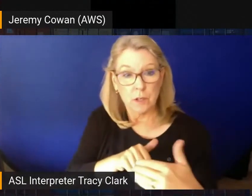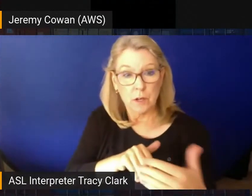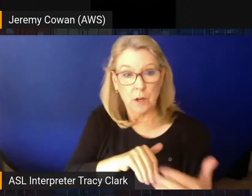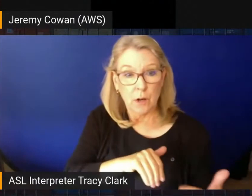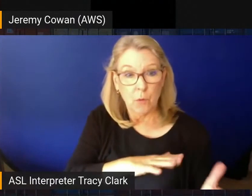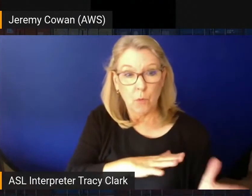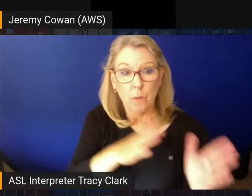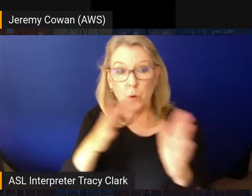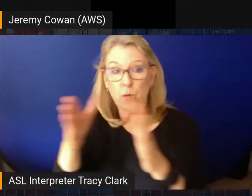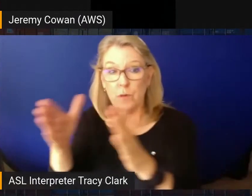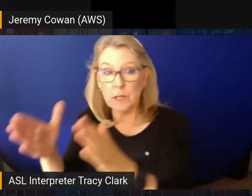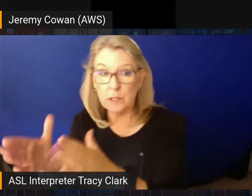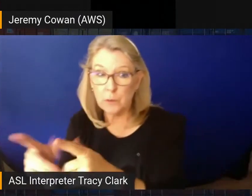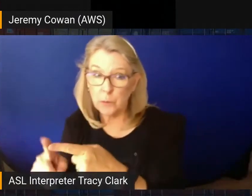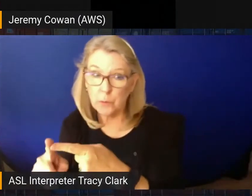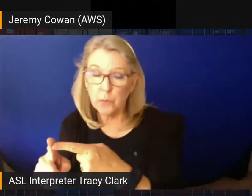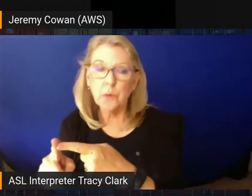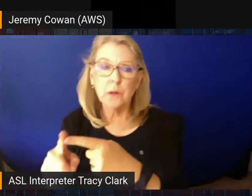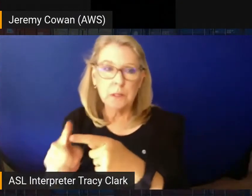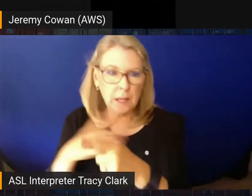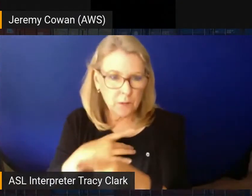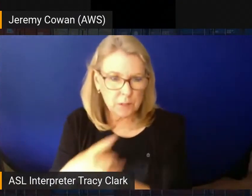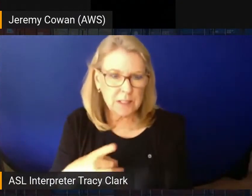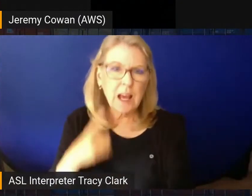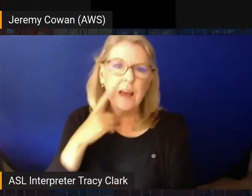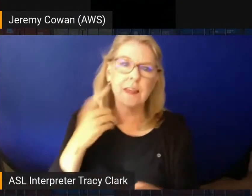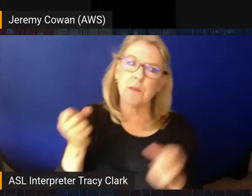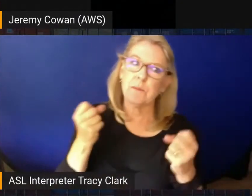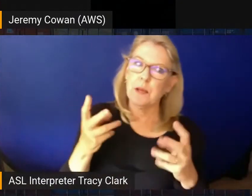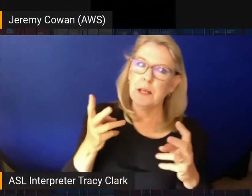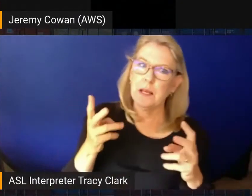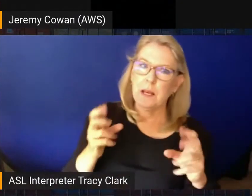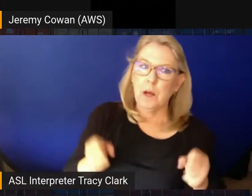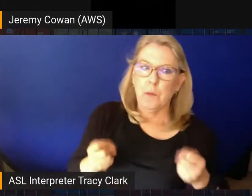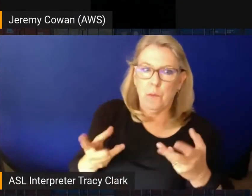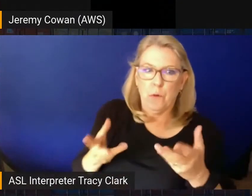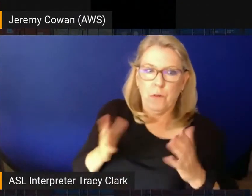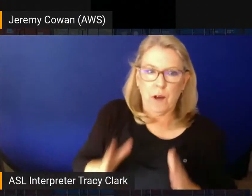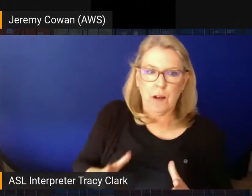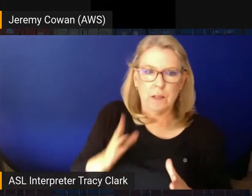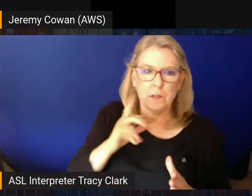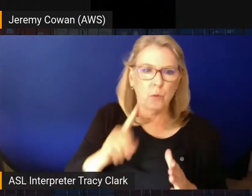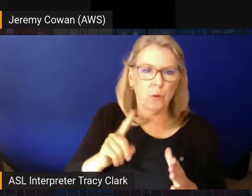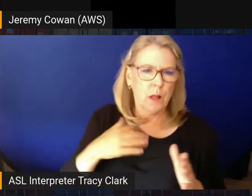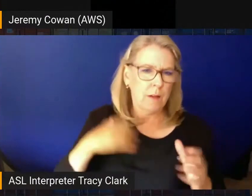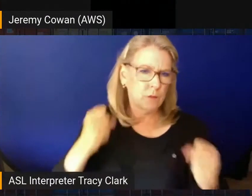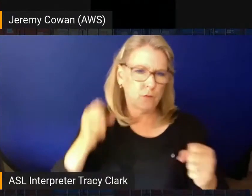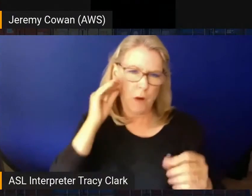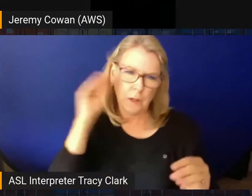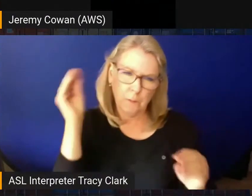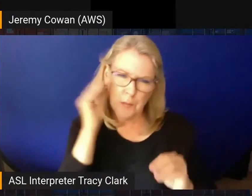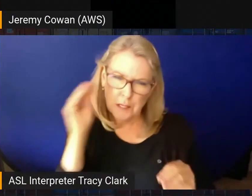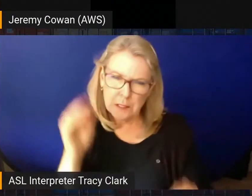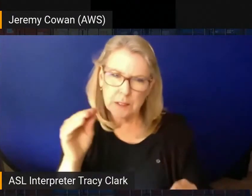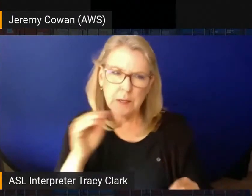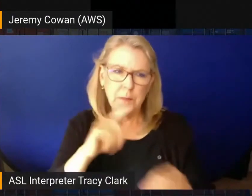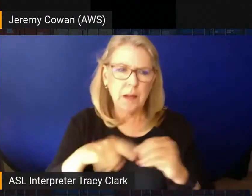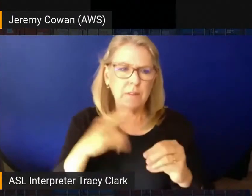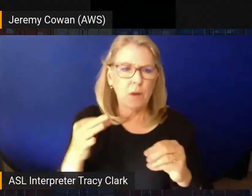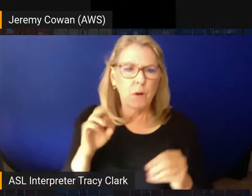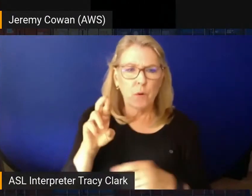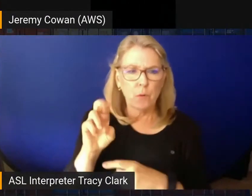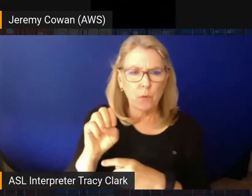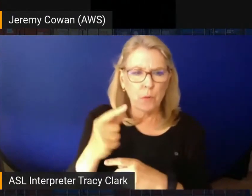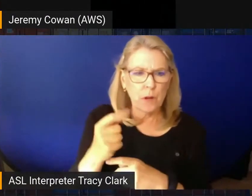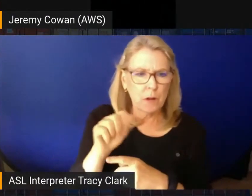become opinionated about whether they really like a Rego based language or whether they want to go with something like Kyverno or something else.